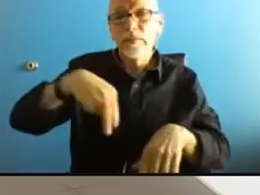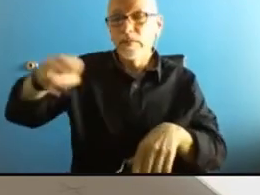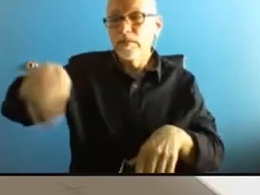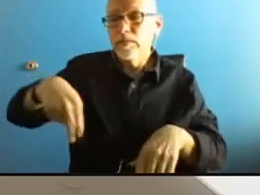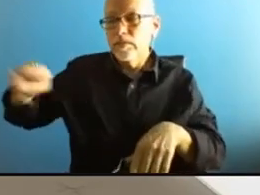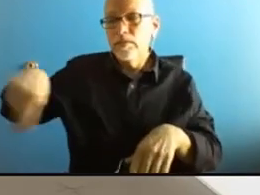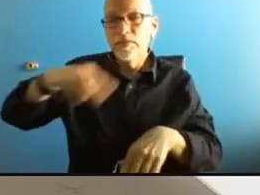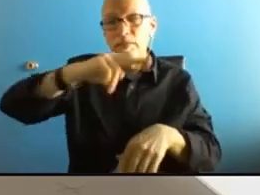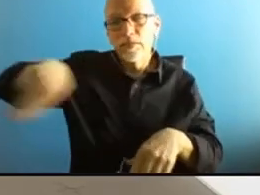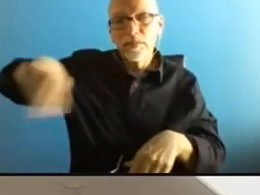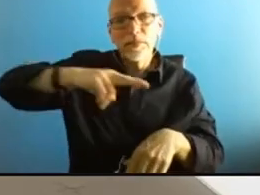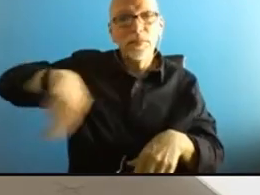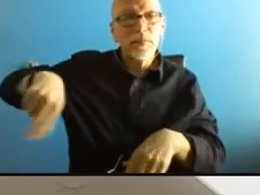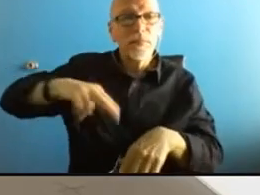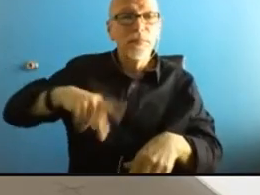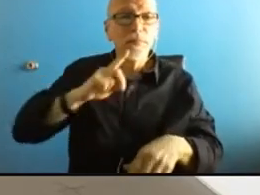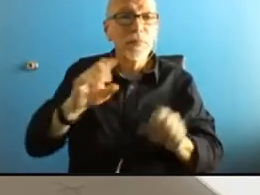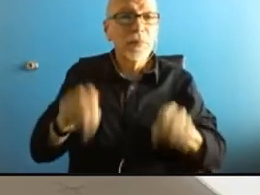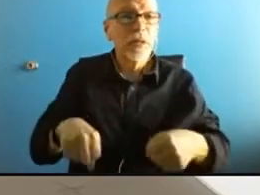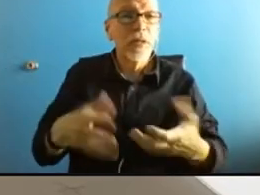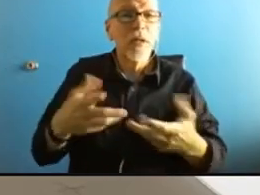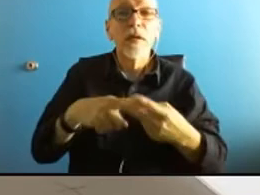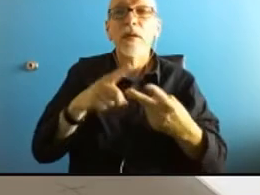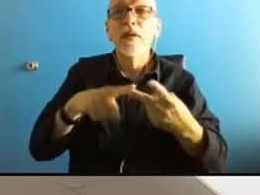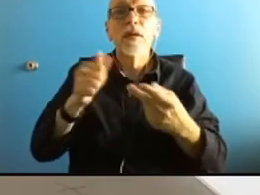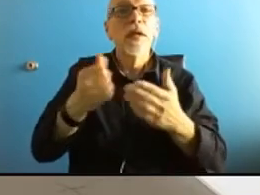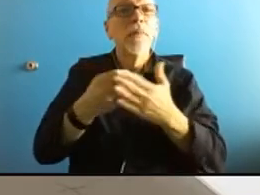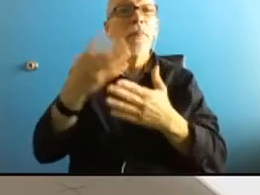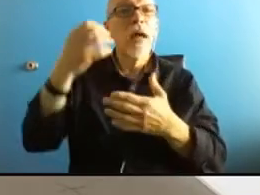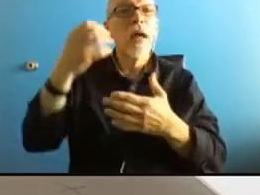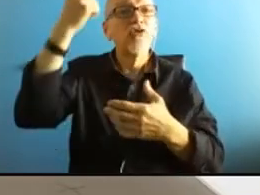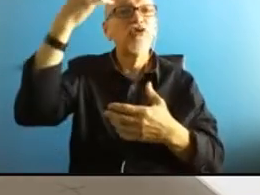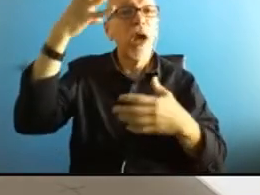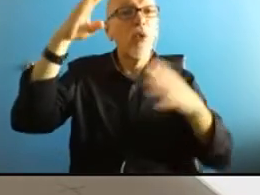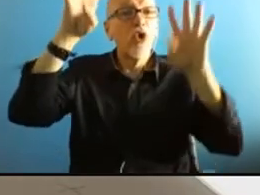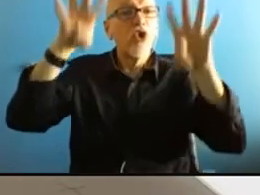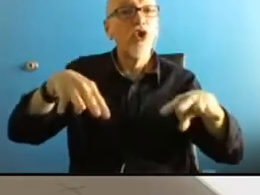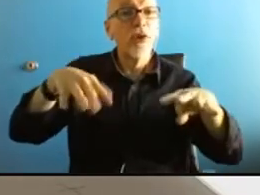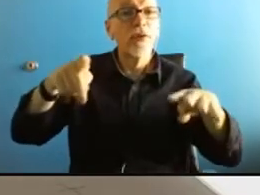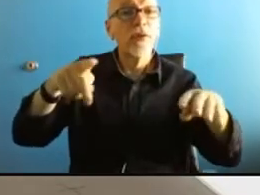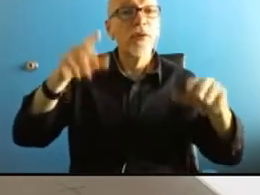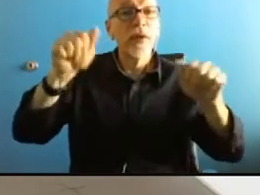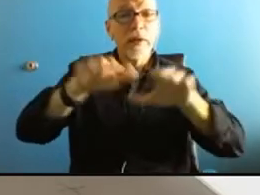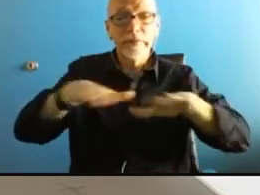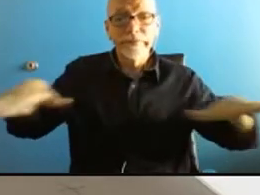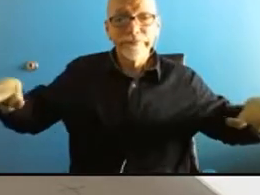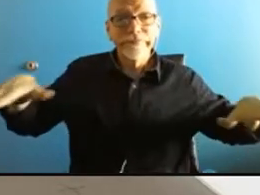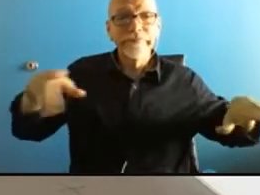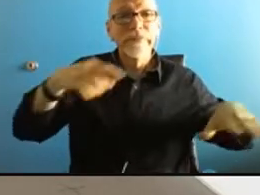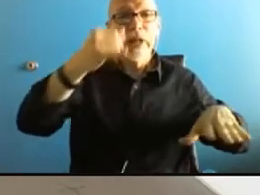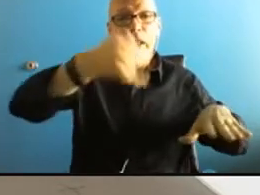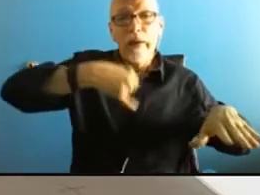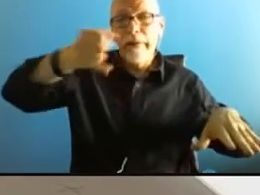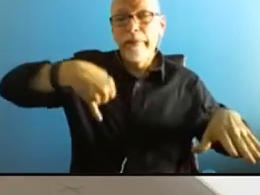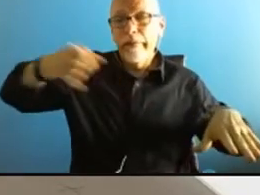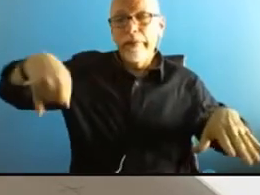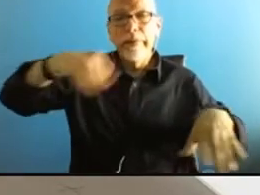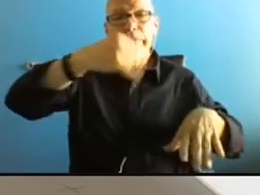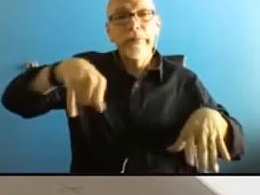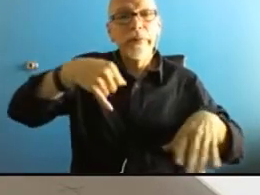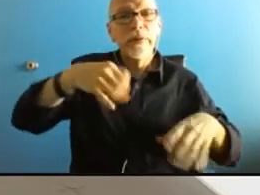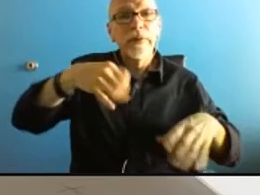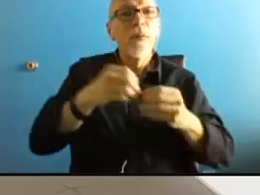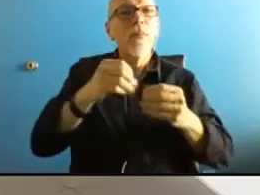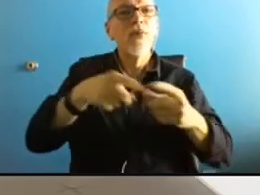of. You can buy a shower curtain and draw lines on the shower curtain if you want to make it a little bit more mobile to